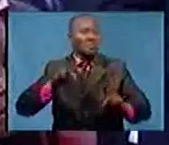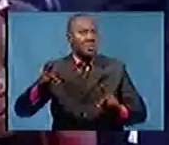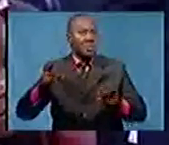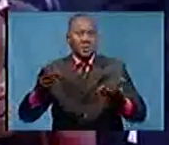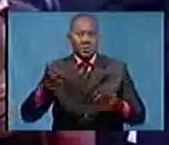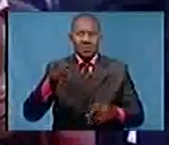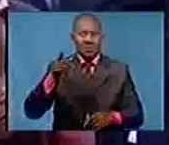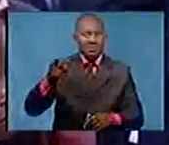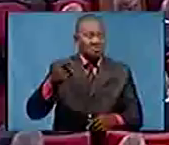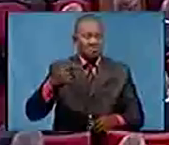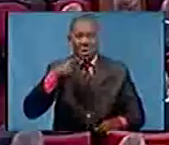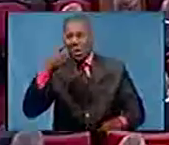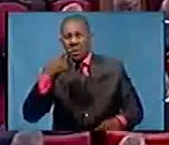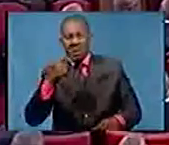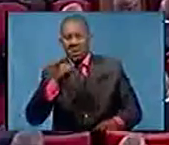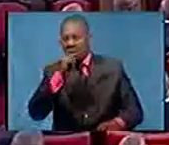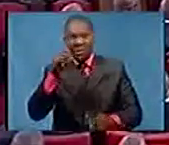bigotry,